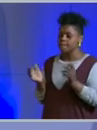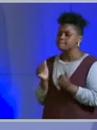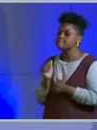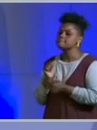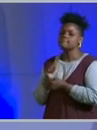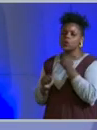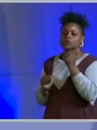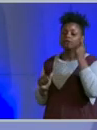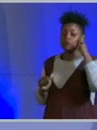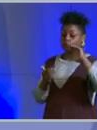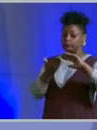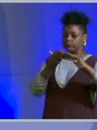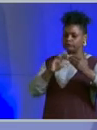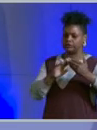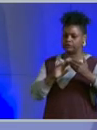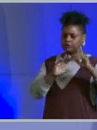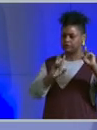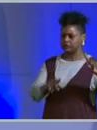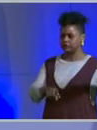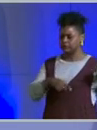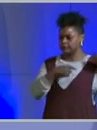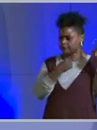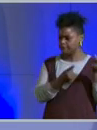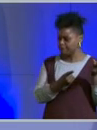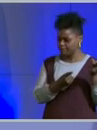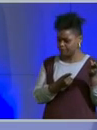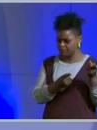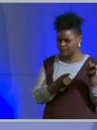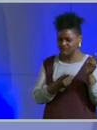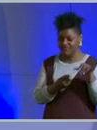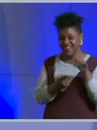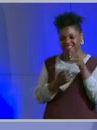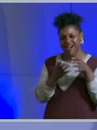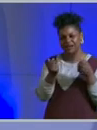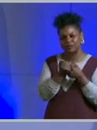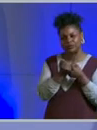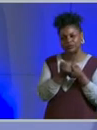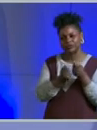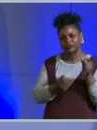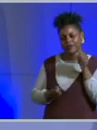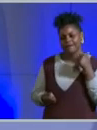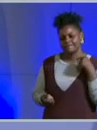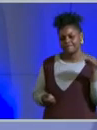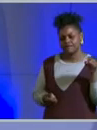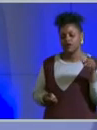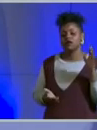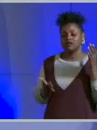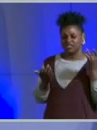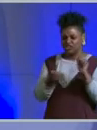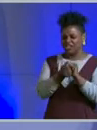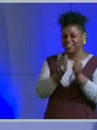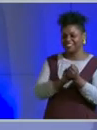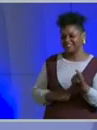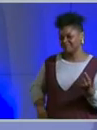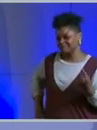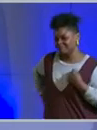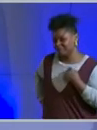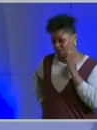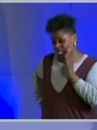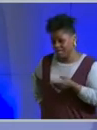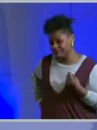least investment in the history of the District of Columbia, and we intend to do it. I am going to